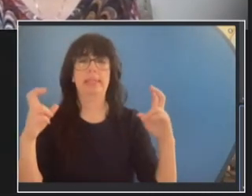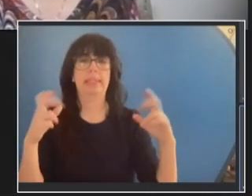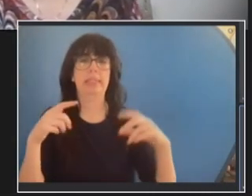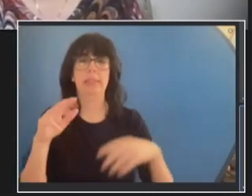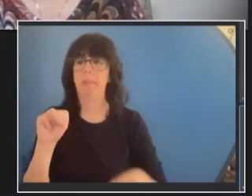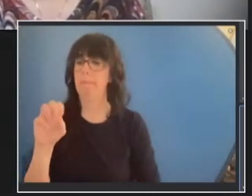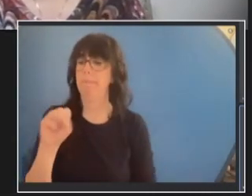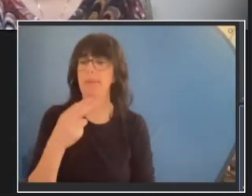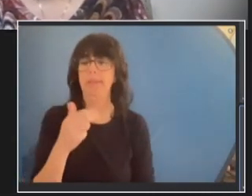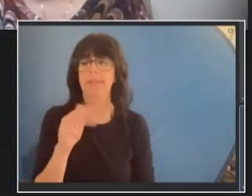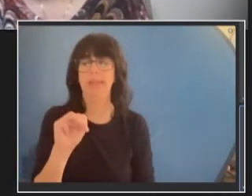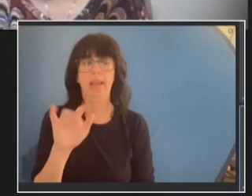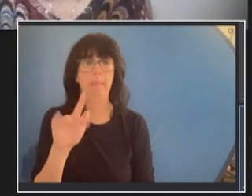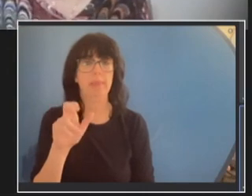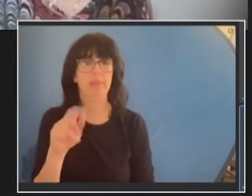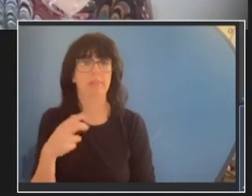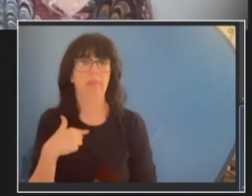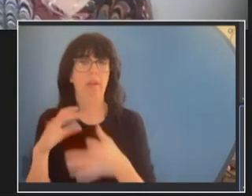Jeffrey Weatherford.